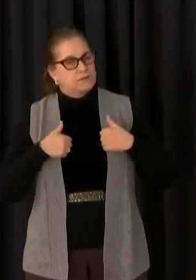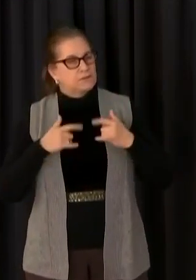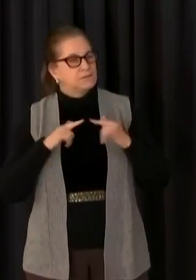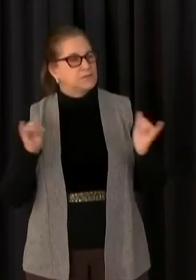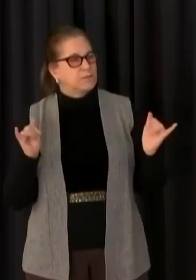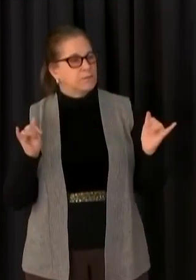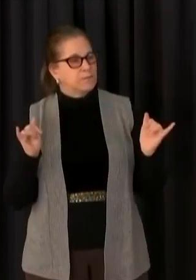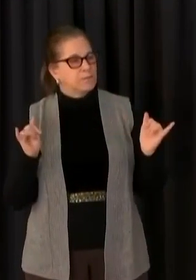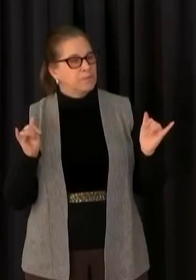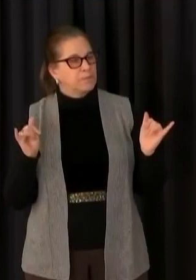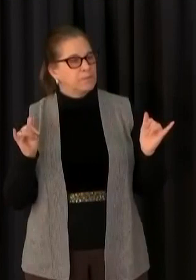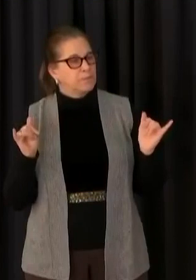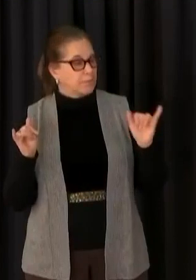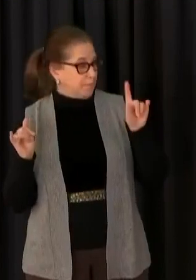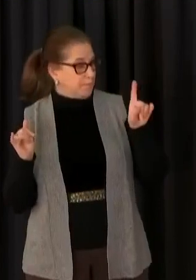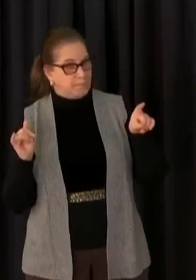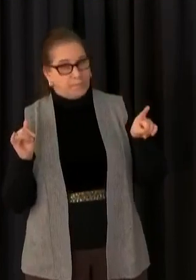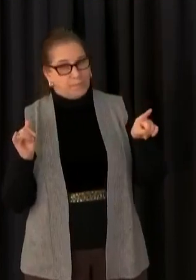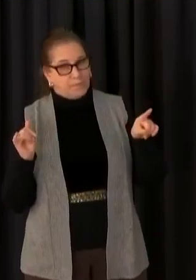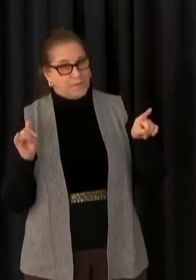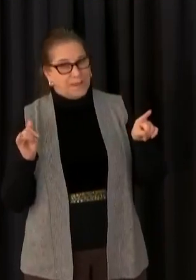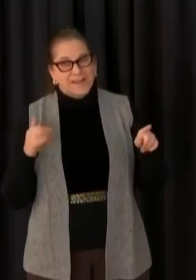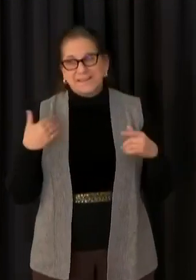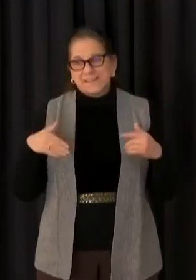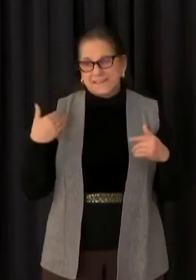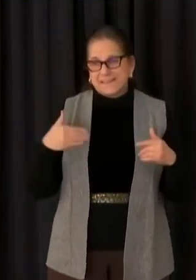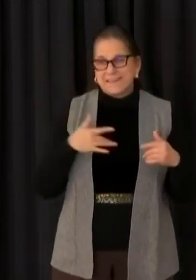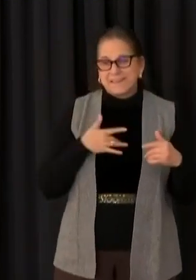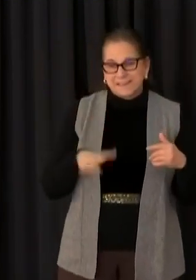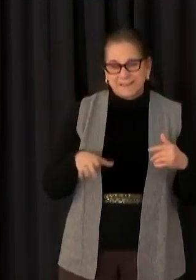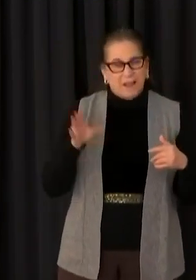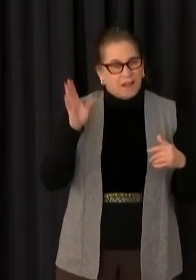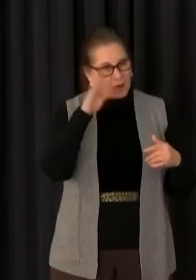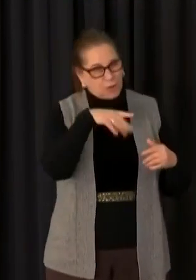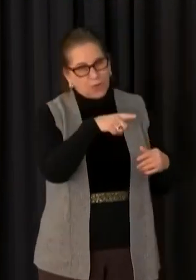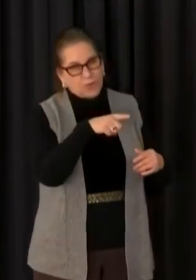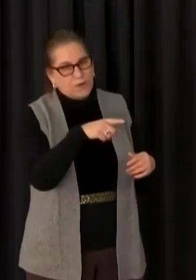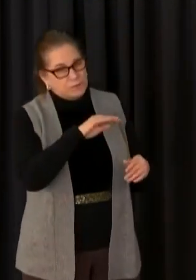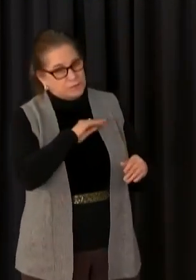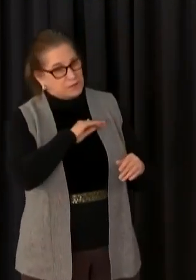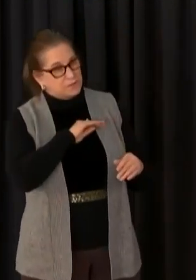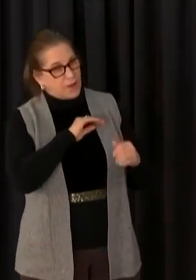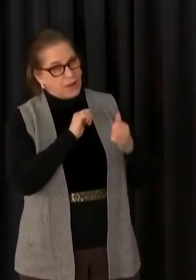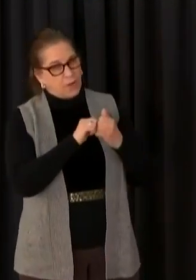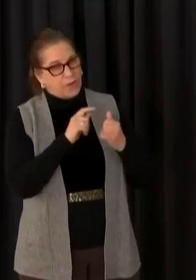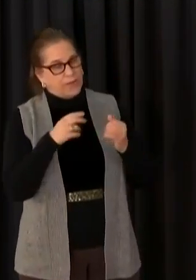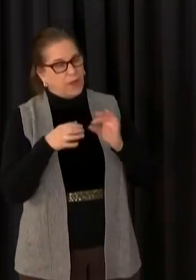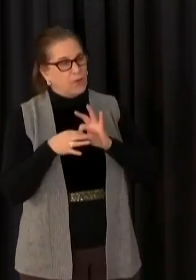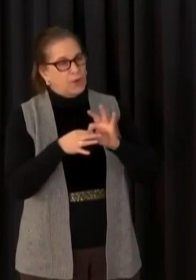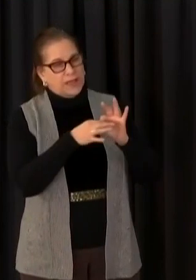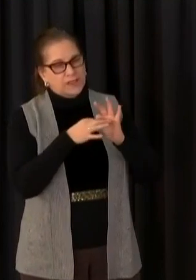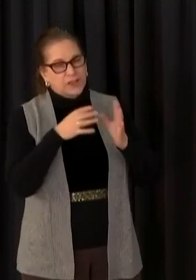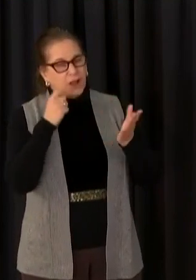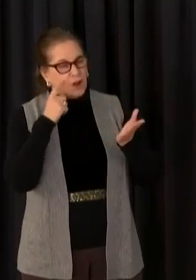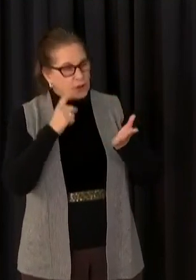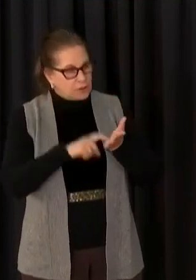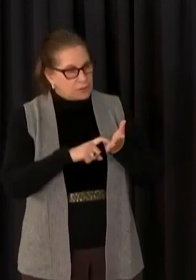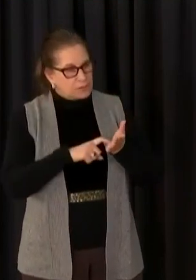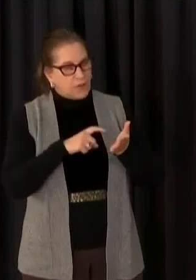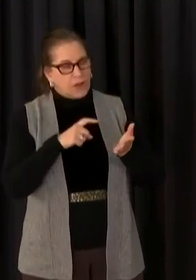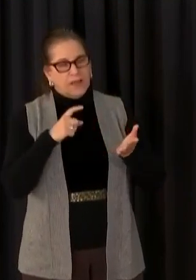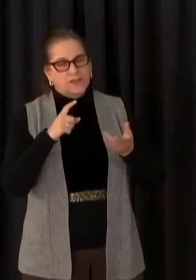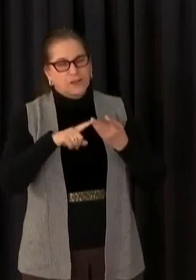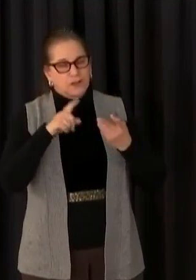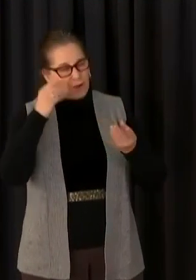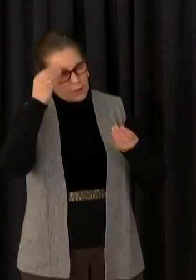fluid issue and whatnot, but just are you satisfied with the coordination and the notification to the local